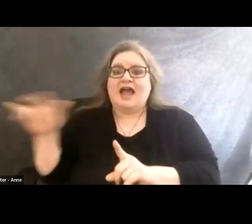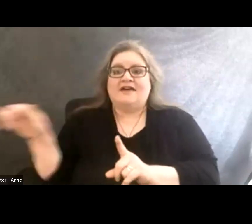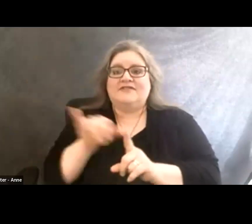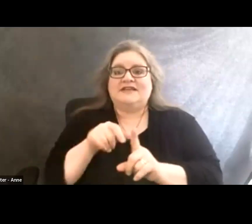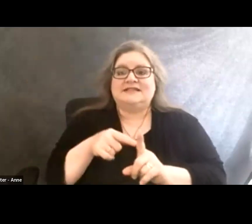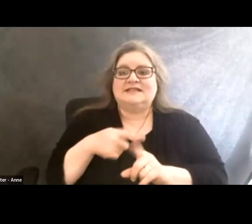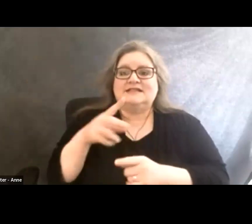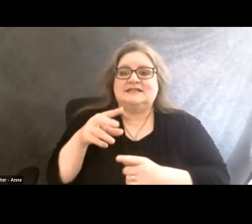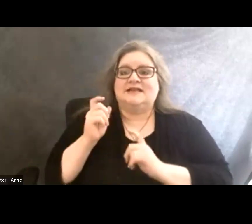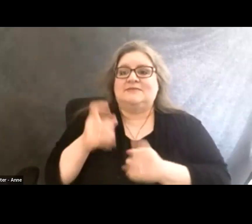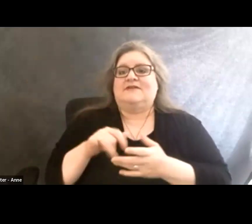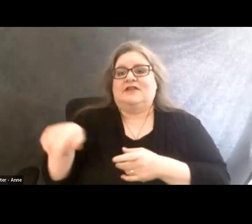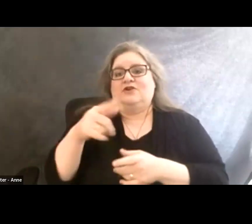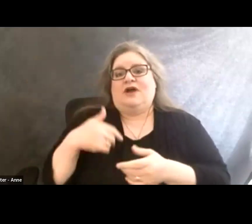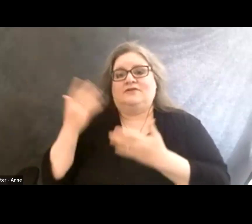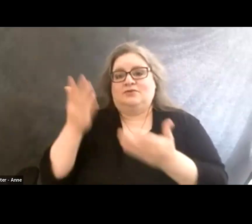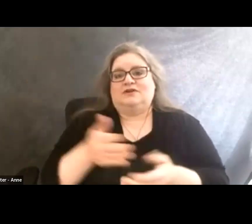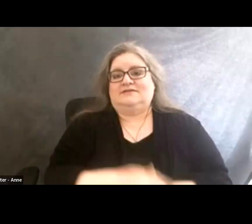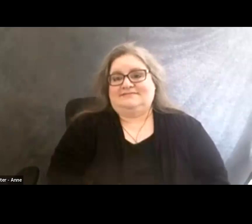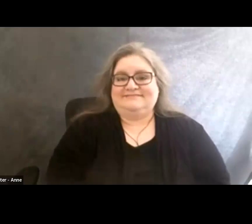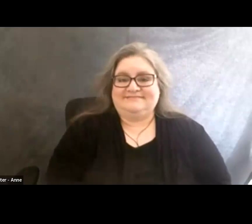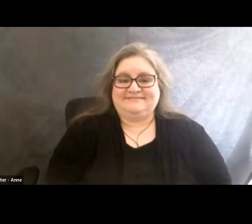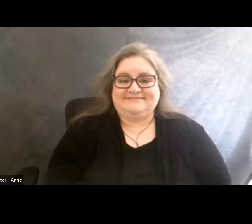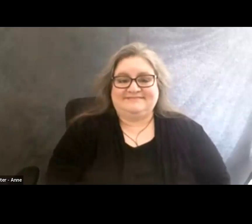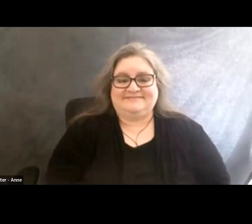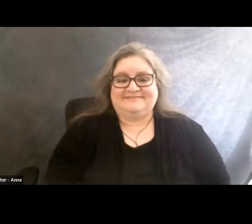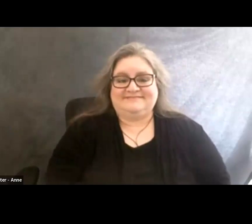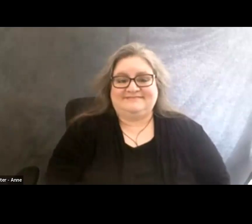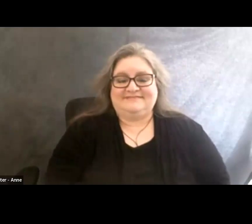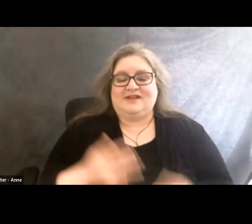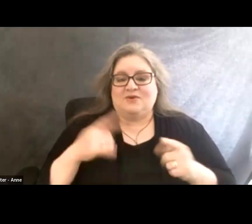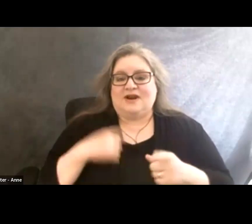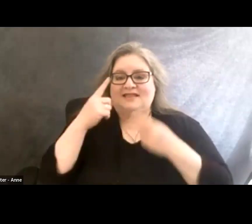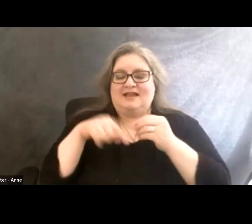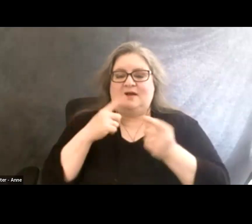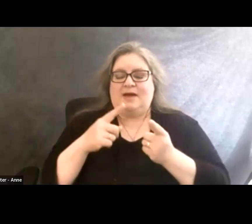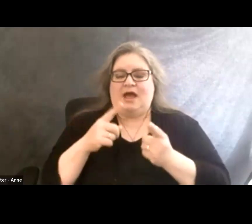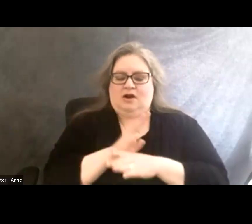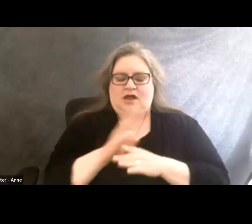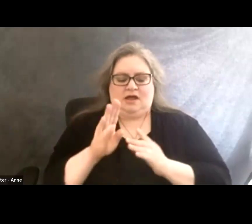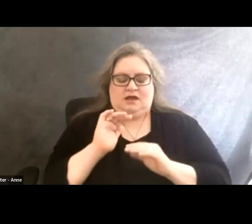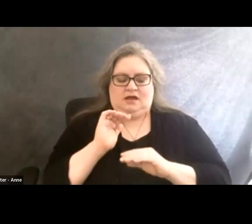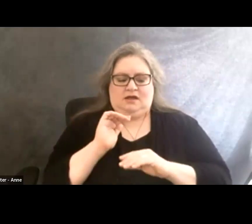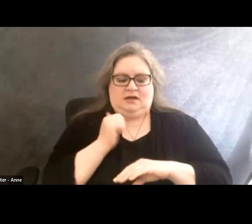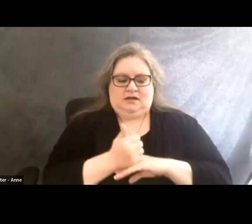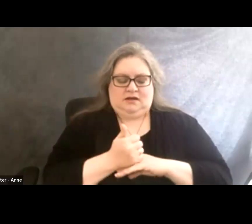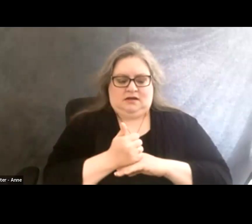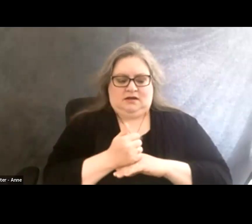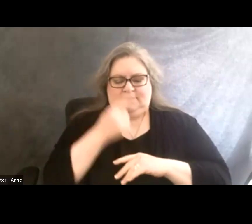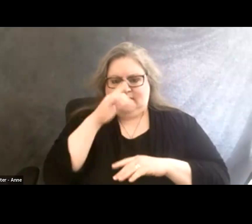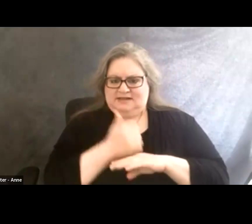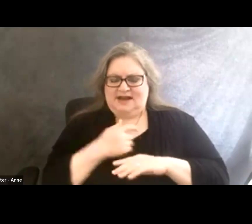exact way that you have to bring them, right? And so when I think about entrepreneurial mindset, I think